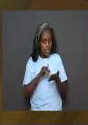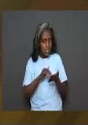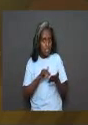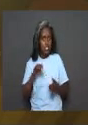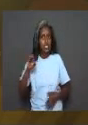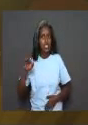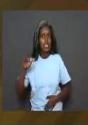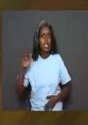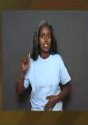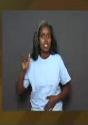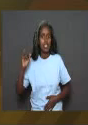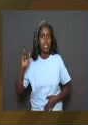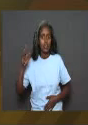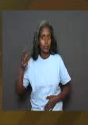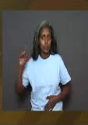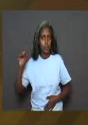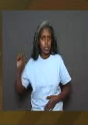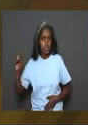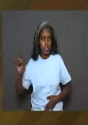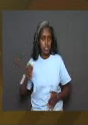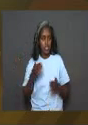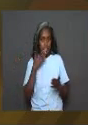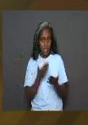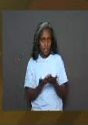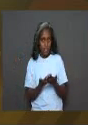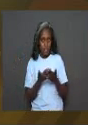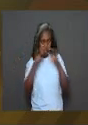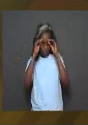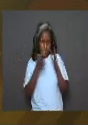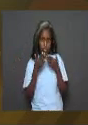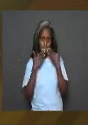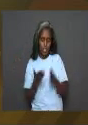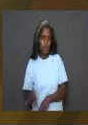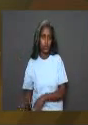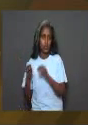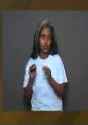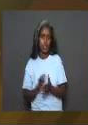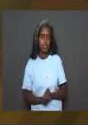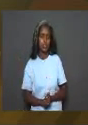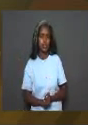ellipses. Until then, thank you, teacher. Thank you, students.